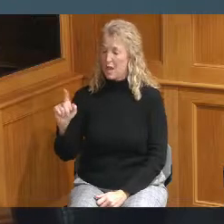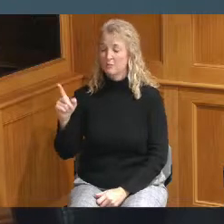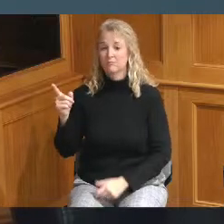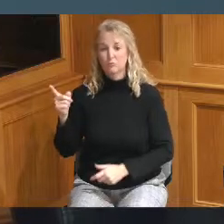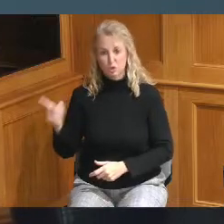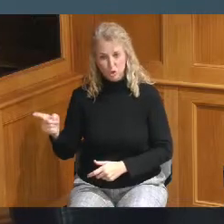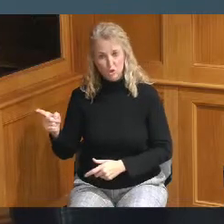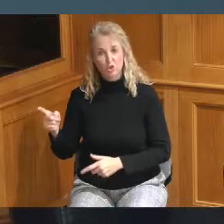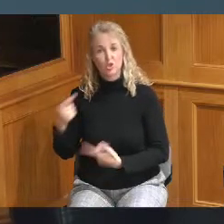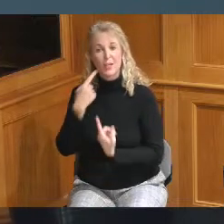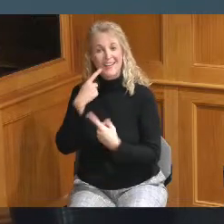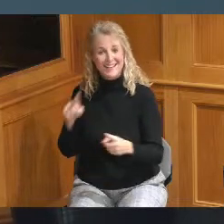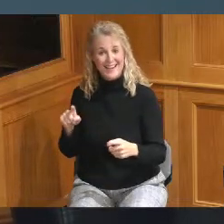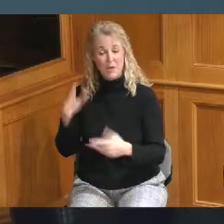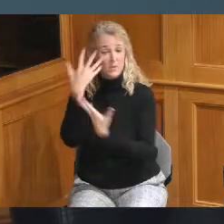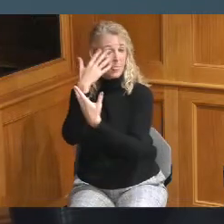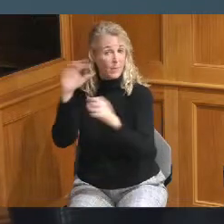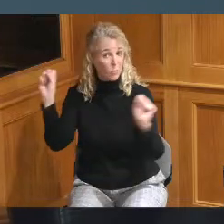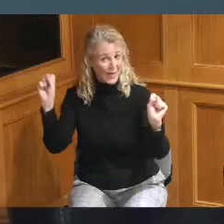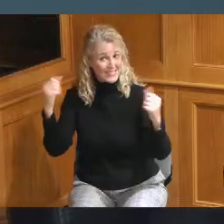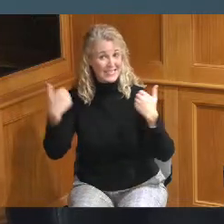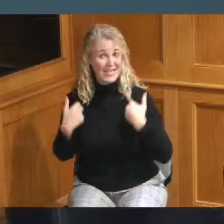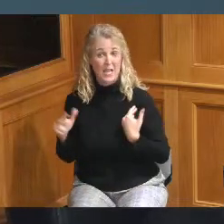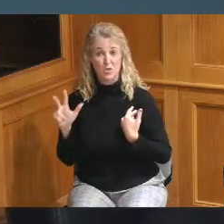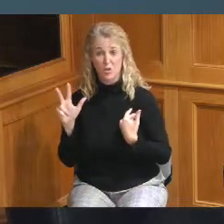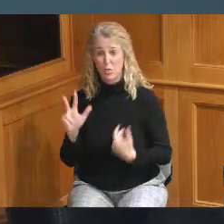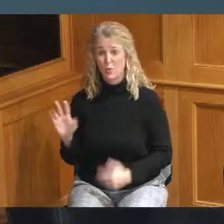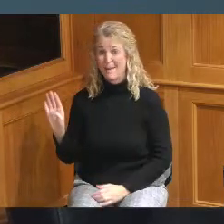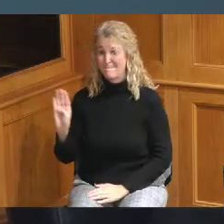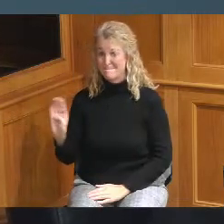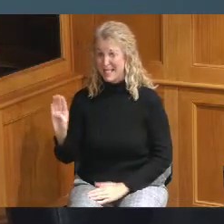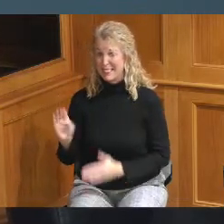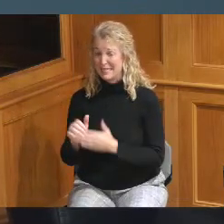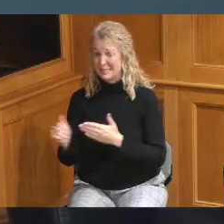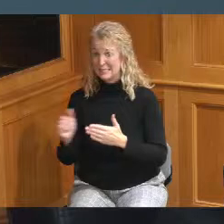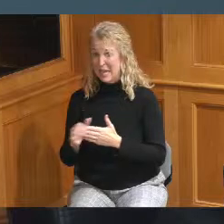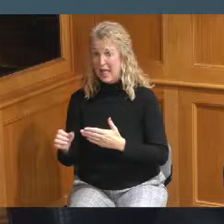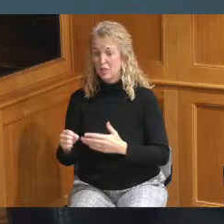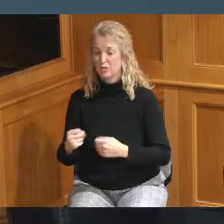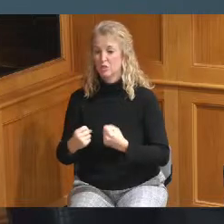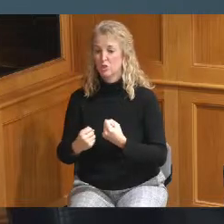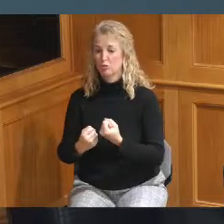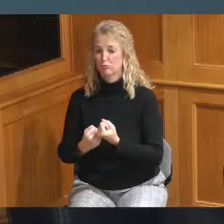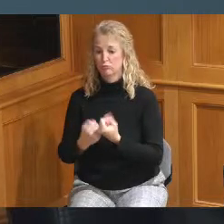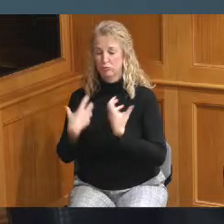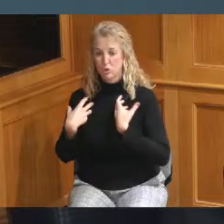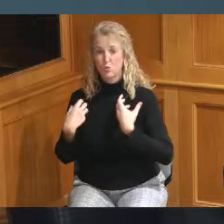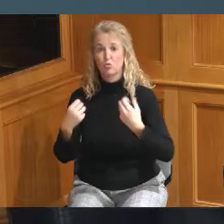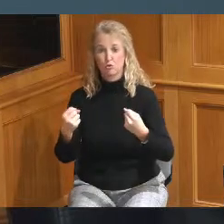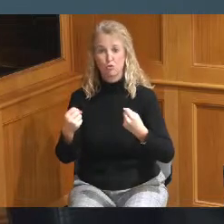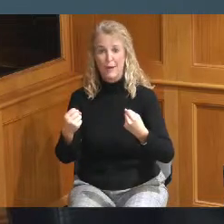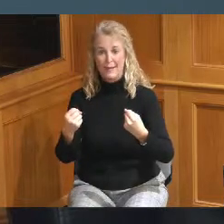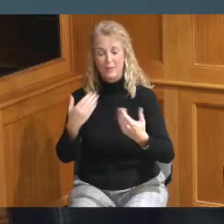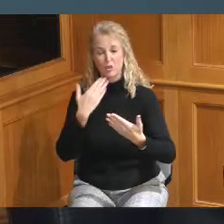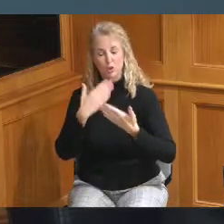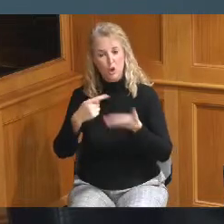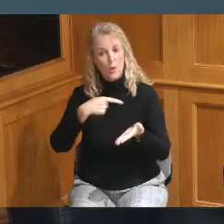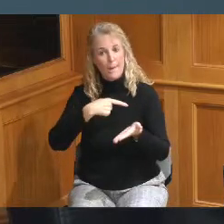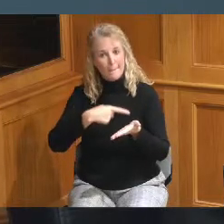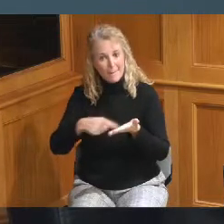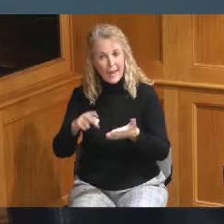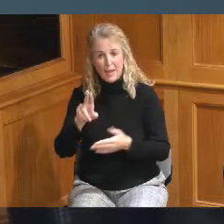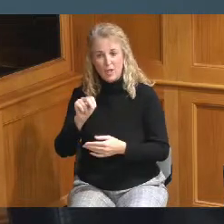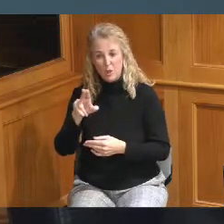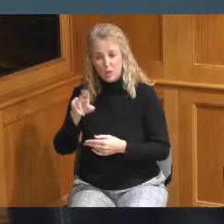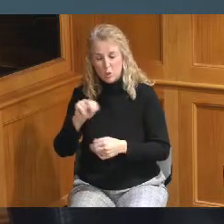he announced a $3 billion to strengthen the port infrastructure and create good paying and union jobs